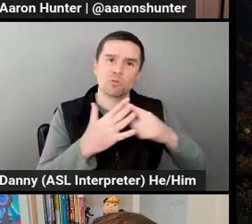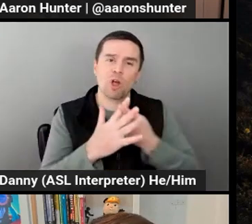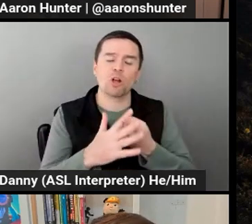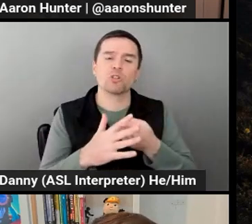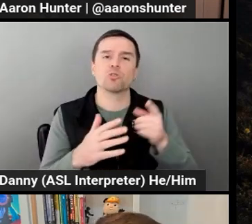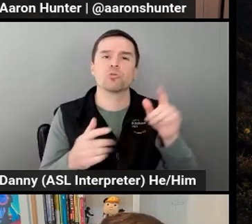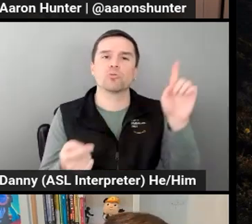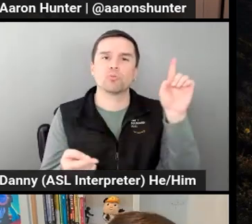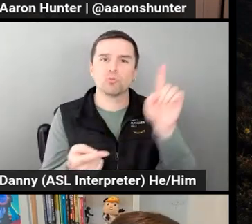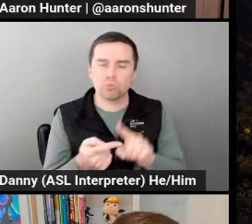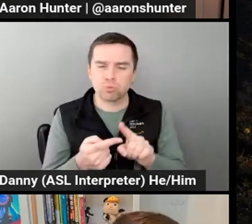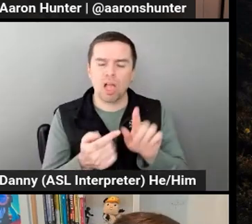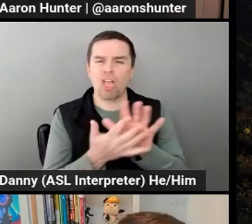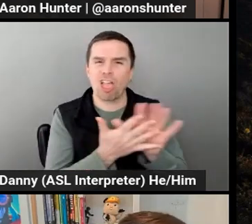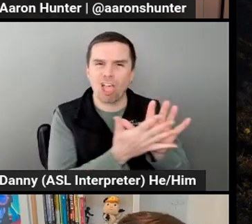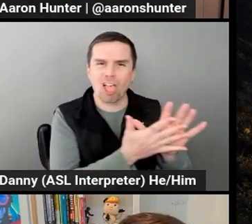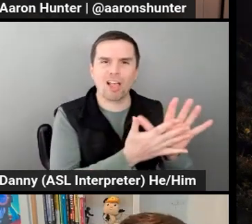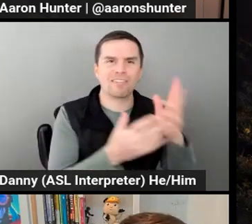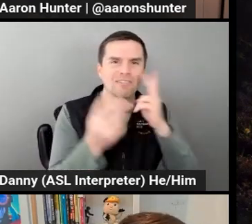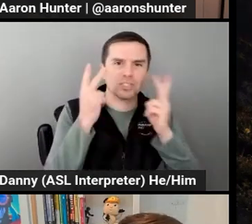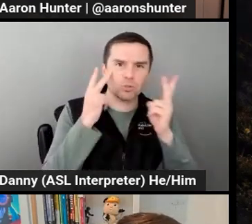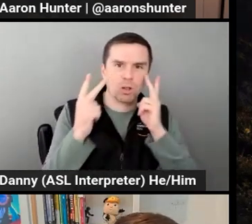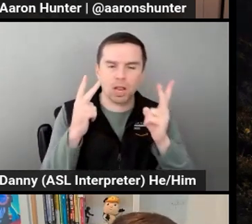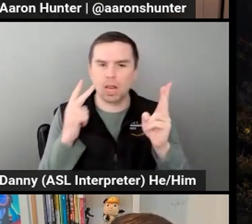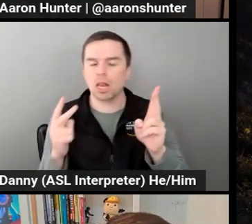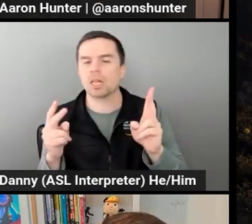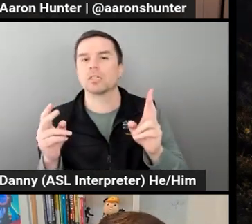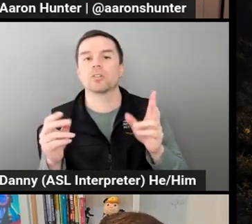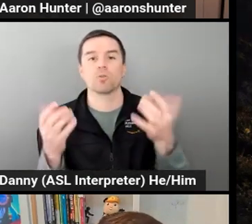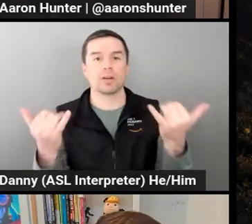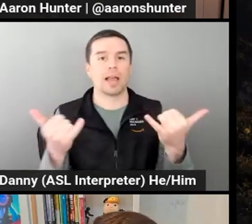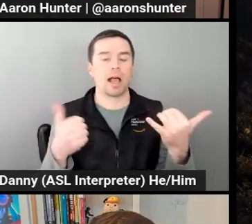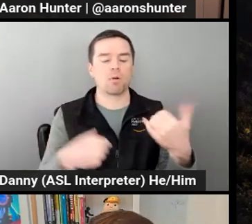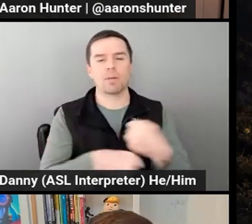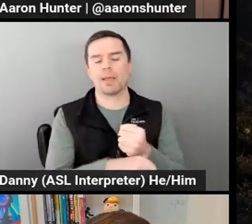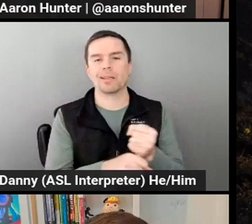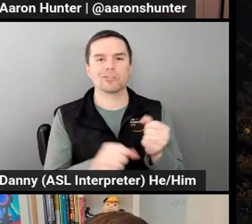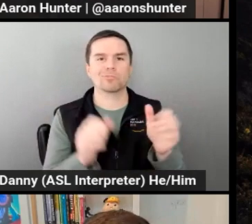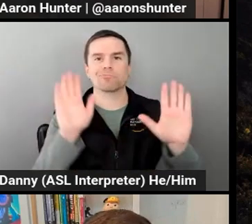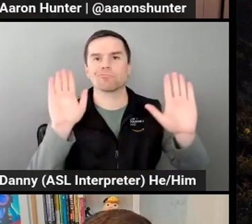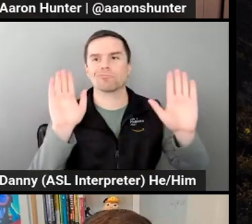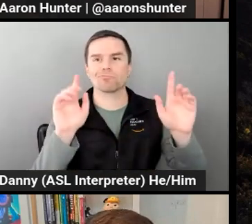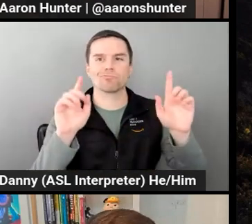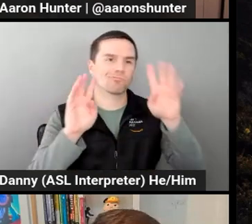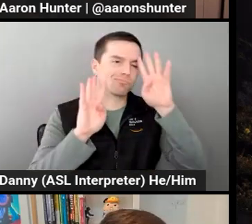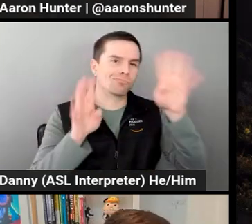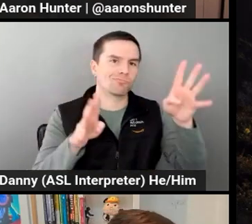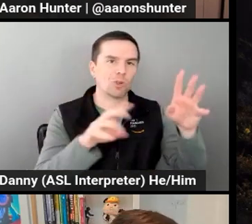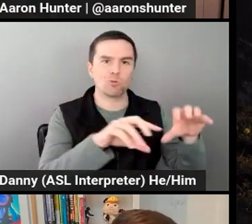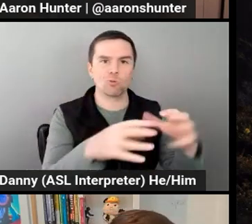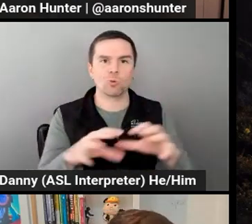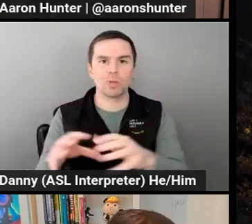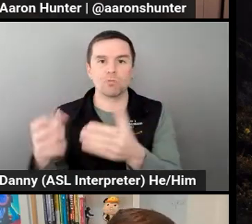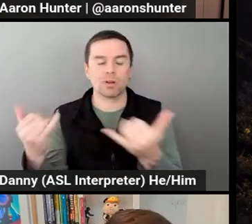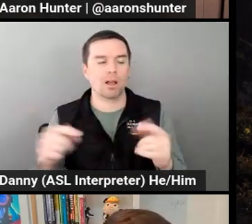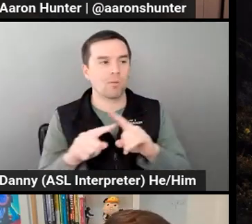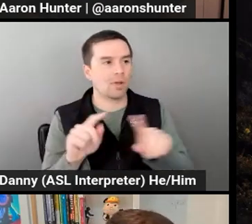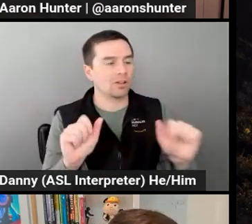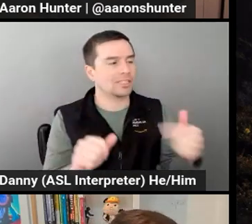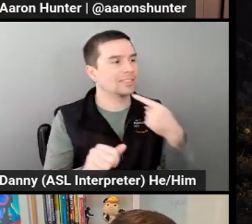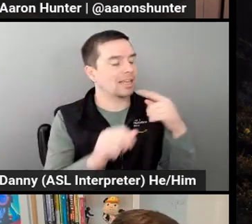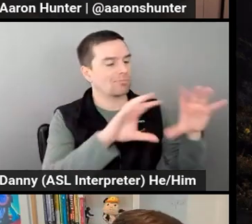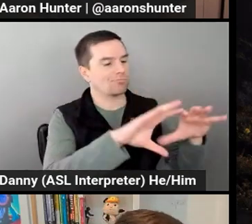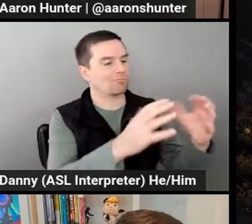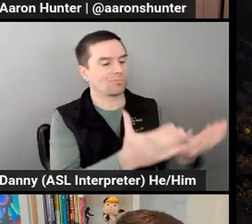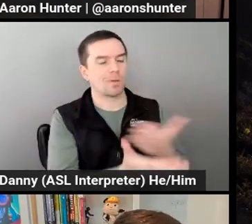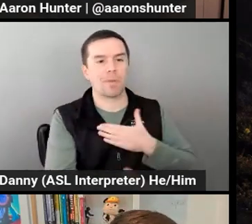and start saying, like, okay, this, I'm making arbitrary grouping right now, but you might say, okay, this entire piece of the architecture is my billing or my